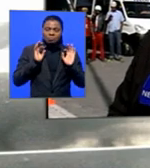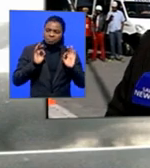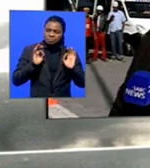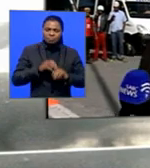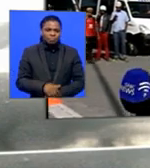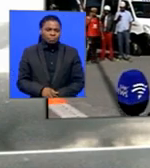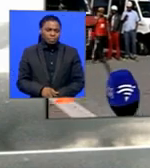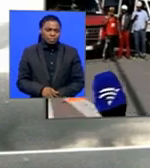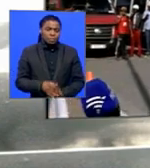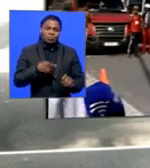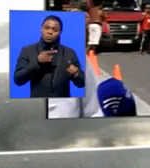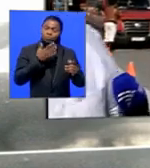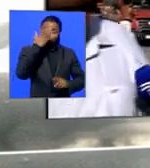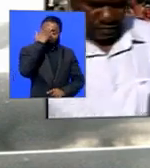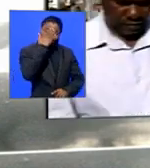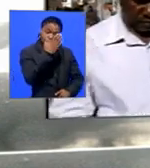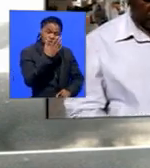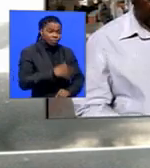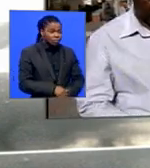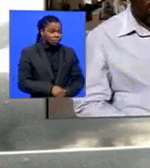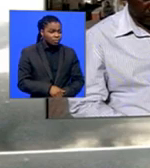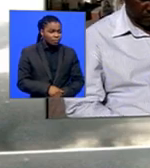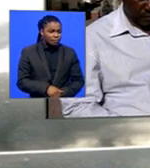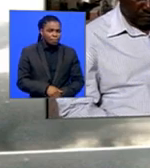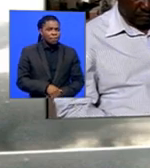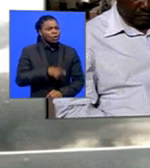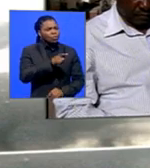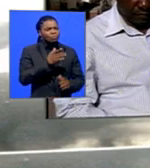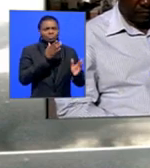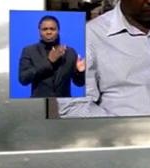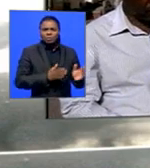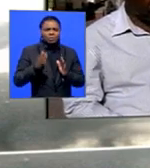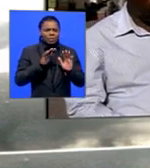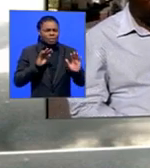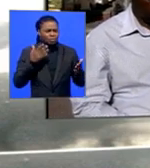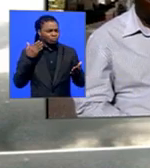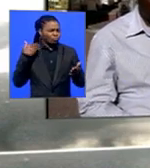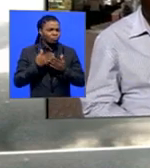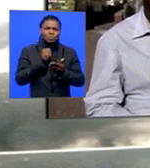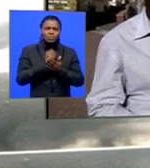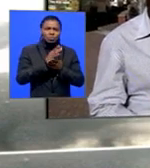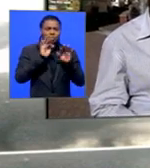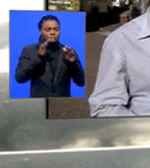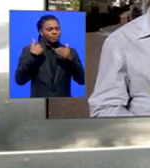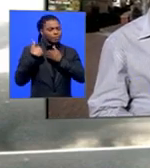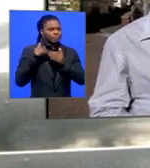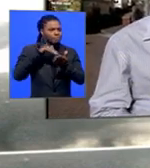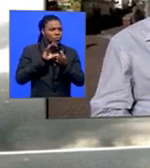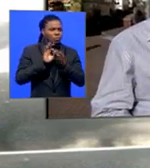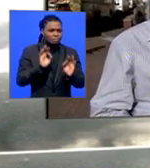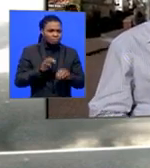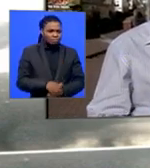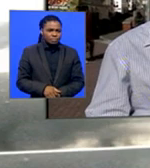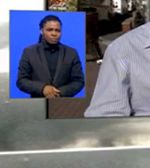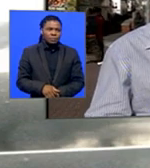safe. Mr. Tomela, good morning to you. What measures are in place to ensure that people are safe on the road? We are ready